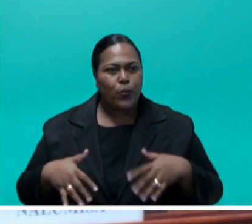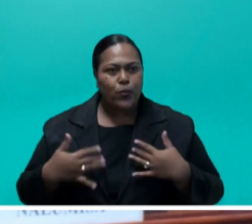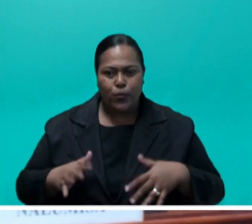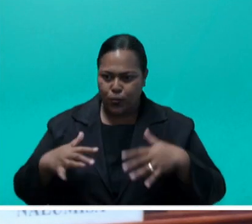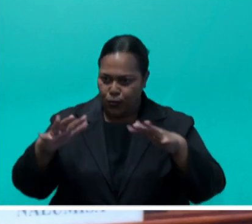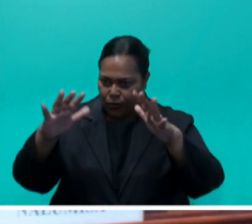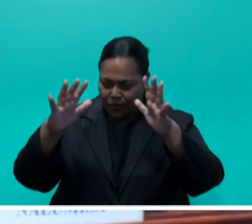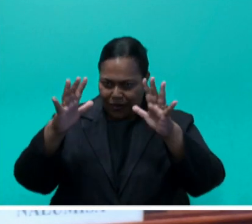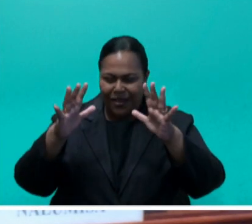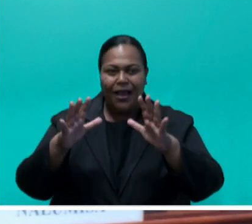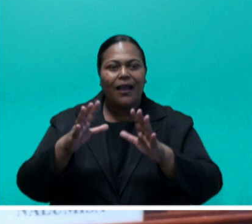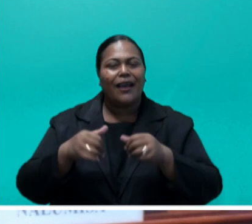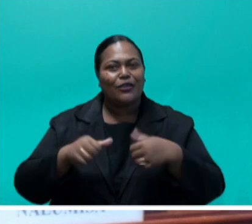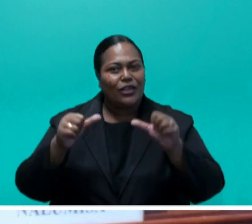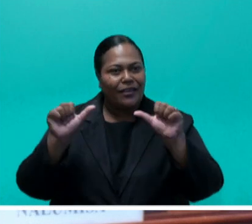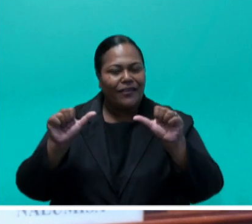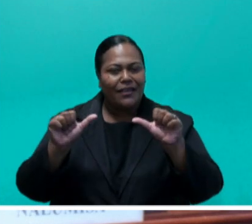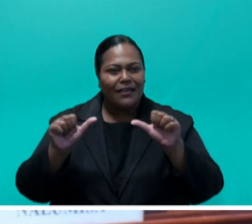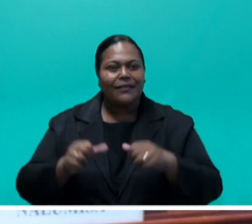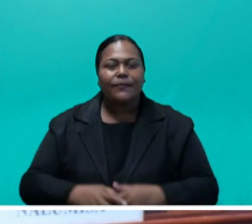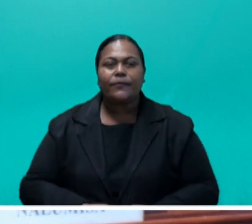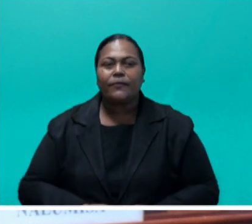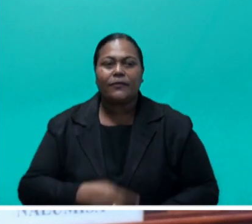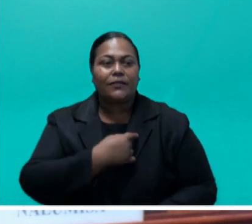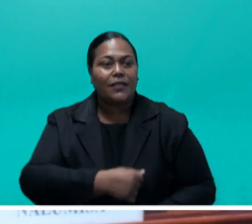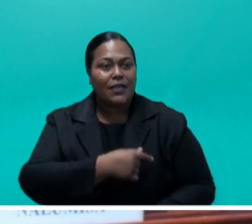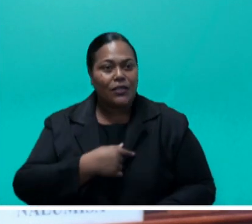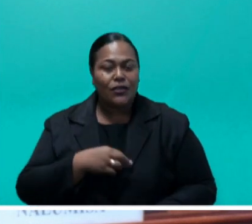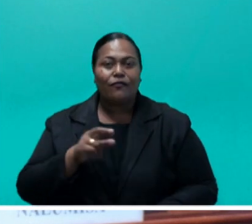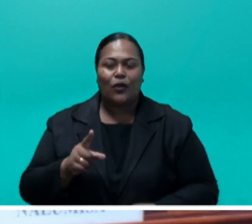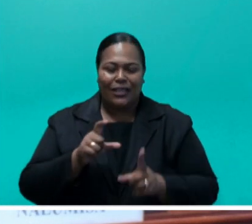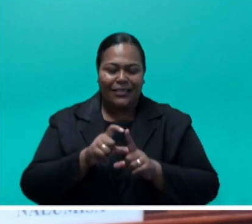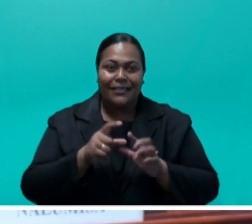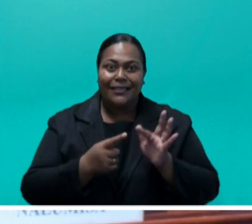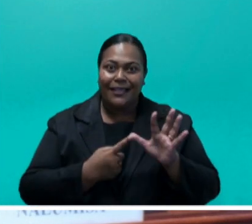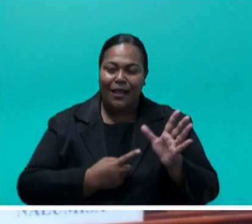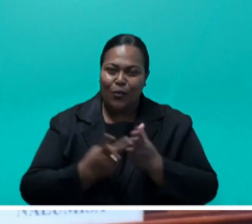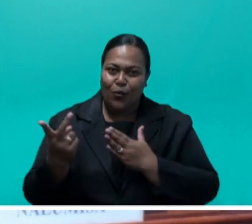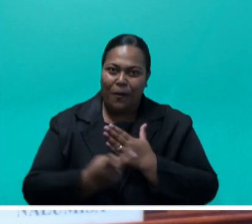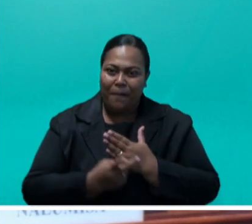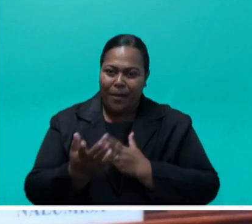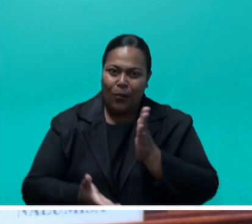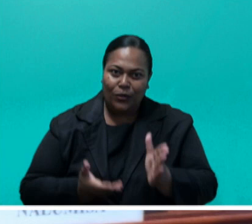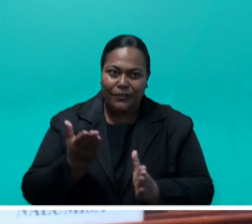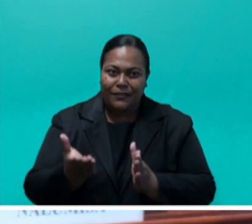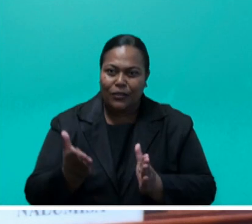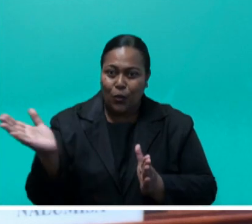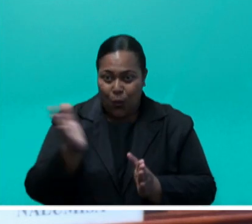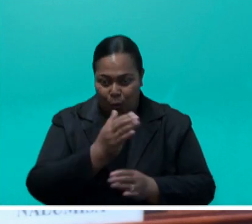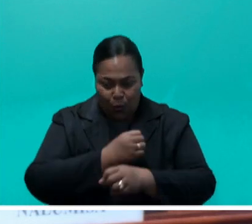and commendable dedication to the ideals of the Duke of Edinburgh's Awards program. To our